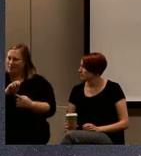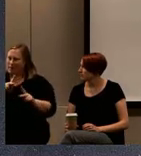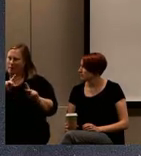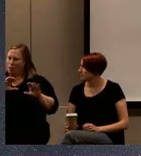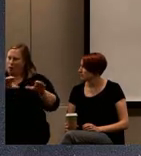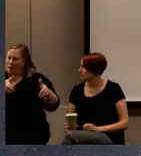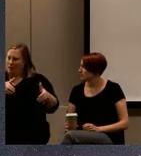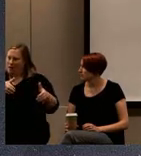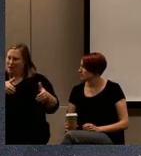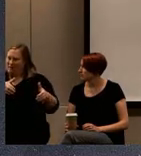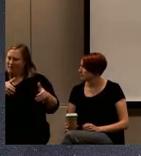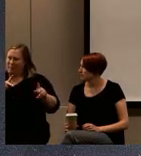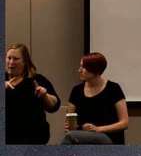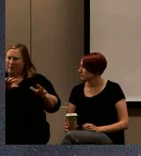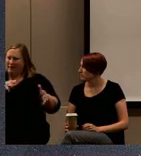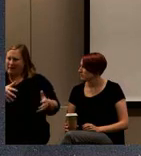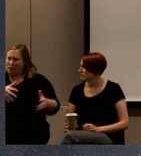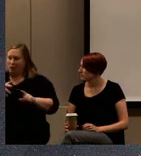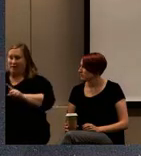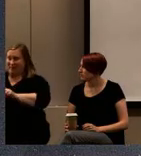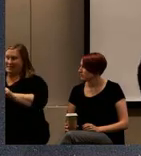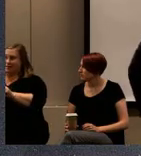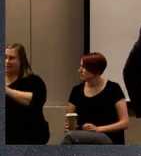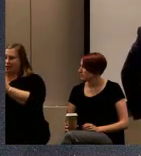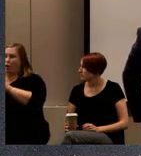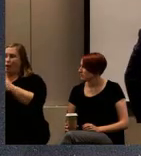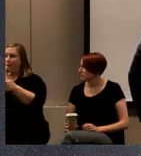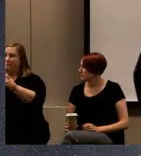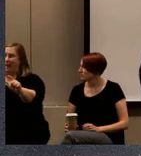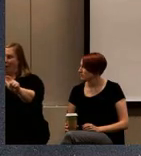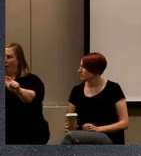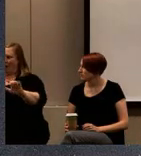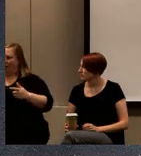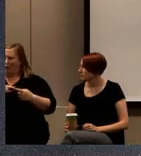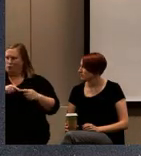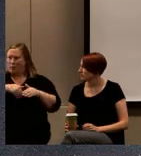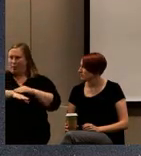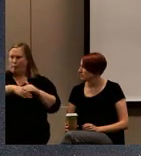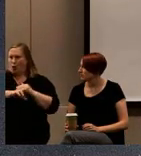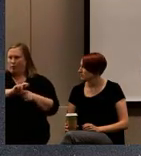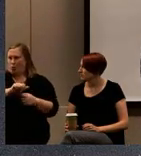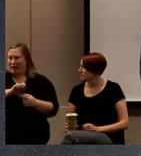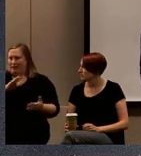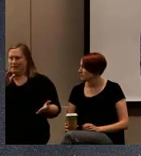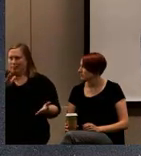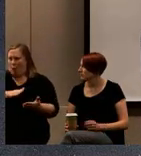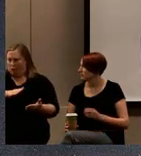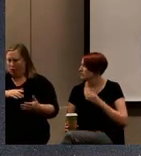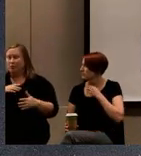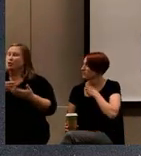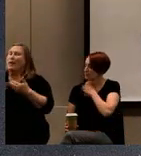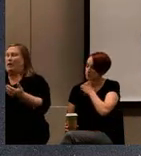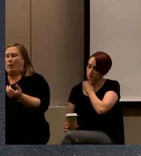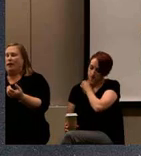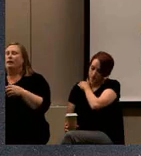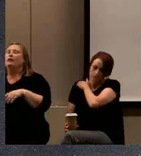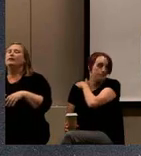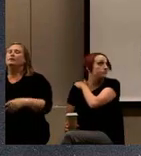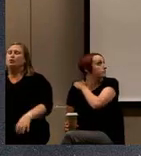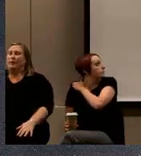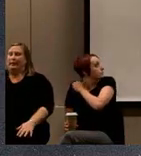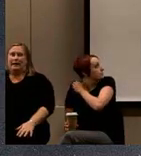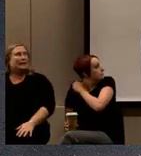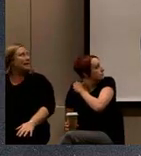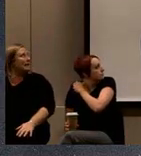that age is actually growing larger as well. And this kind of illustrates it a little more as well. So the yellow